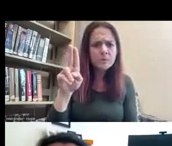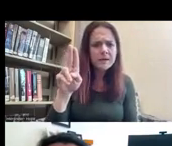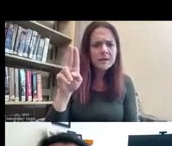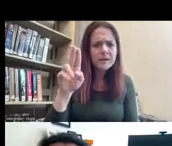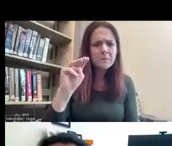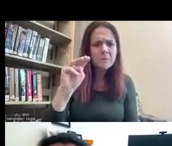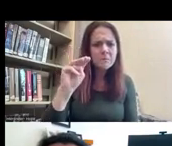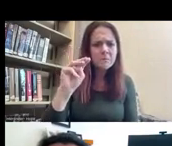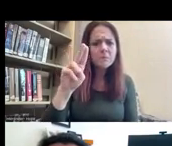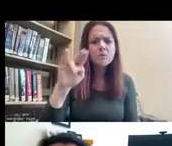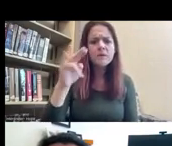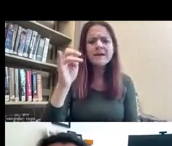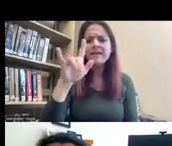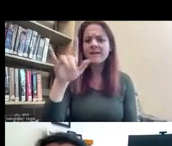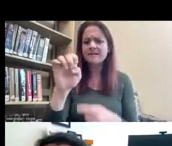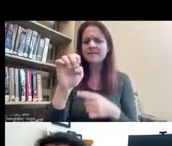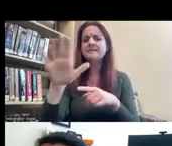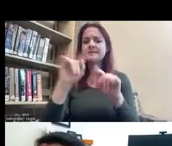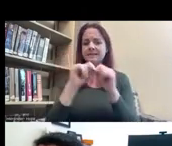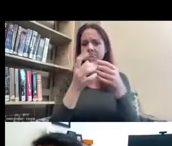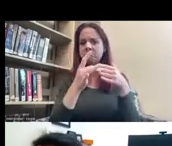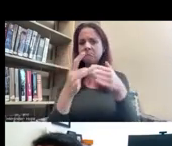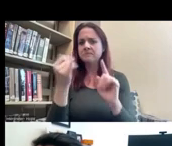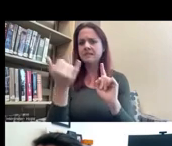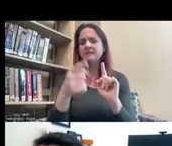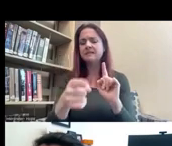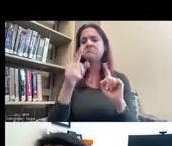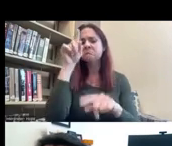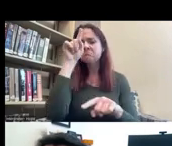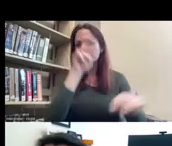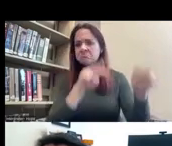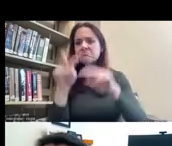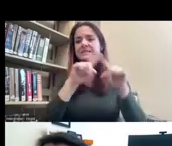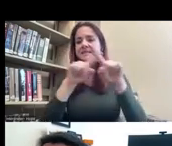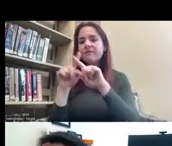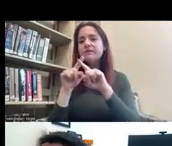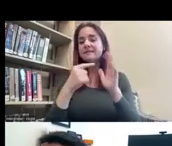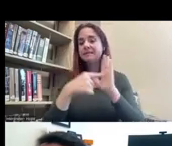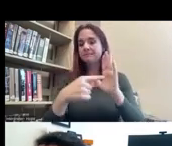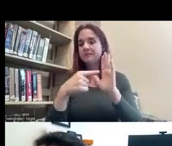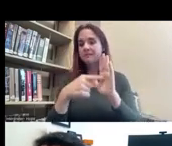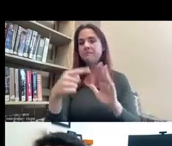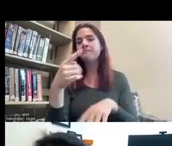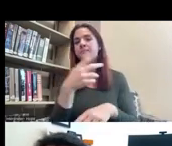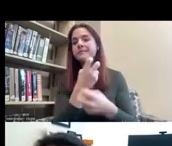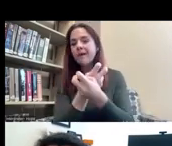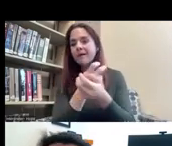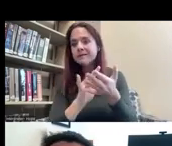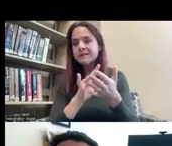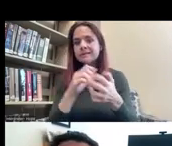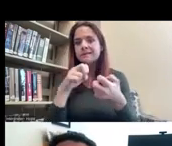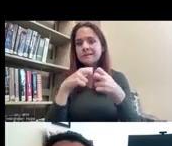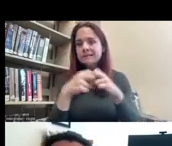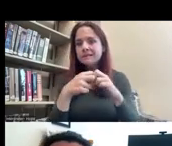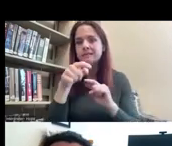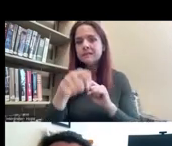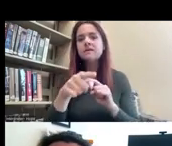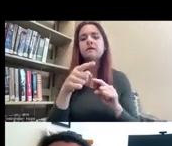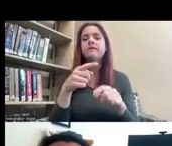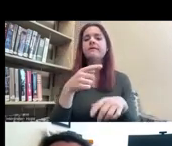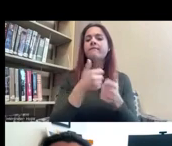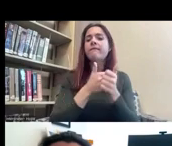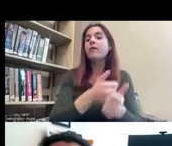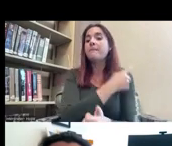at different symptomatic toxicities by patient report and by clinician rating. And this